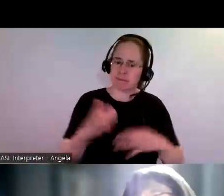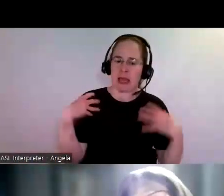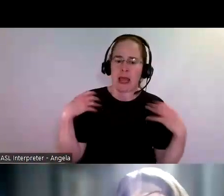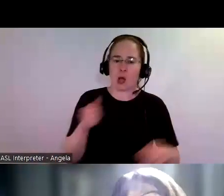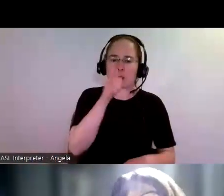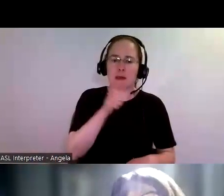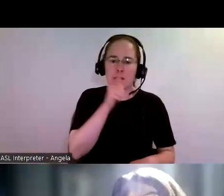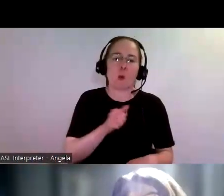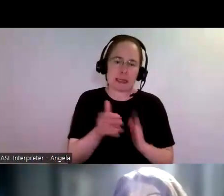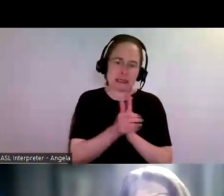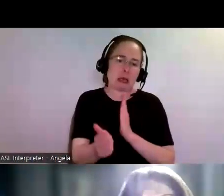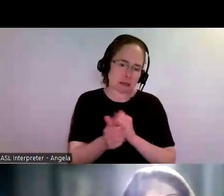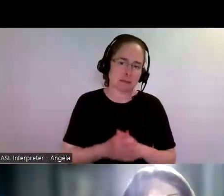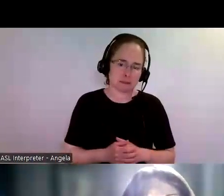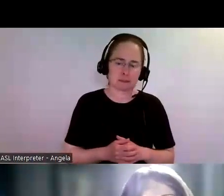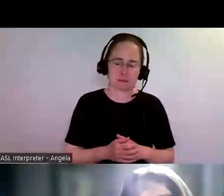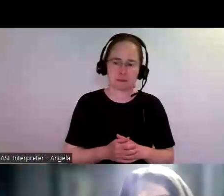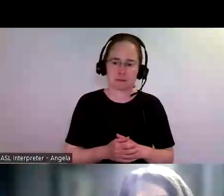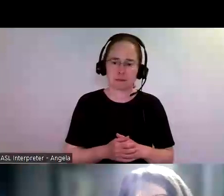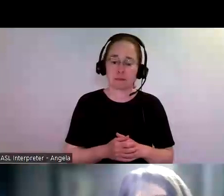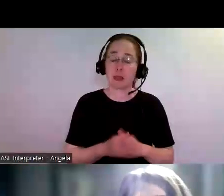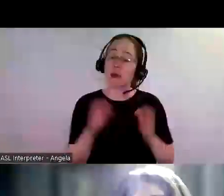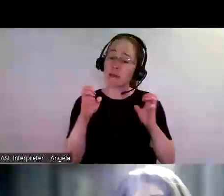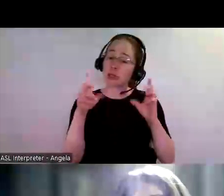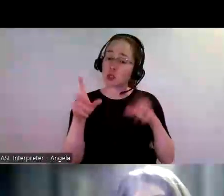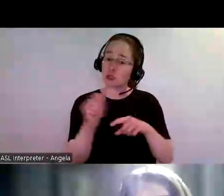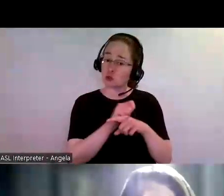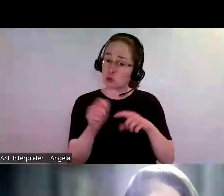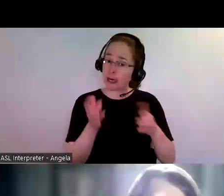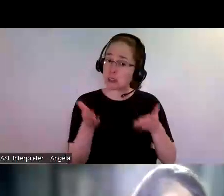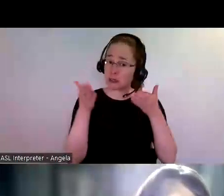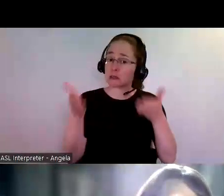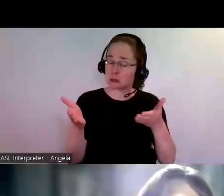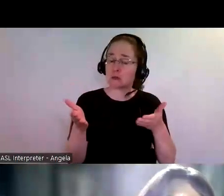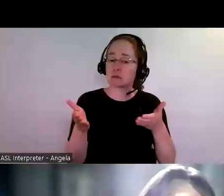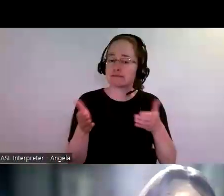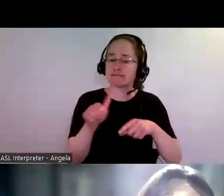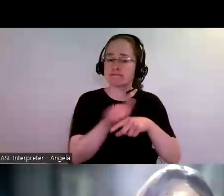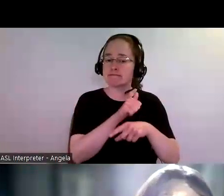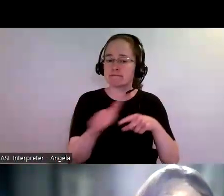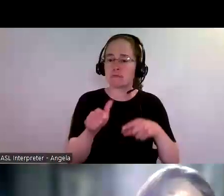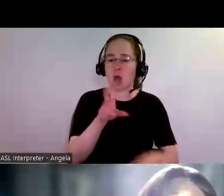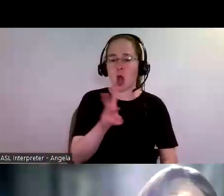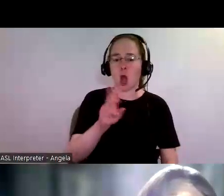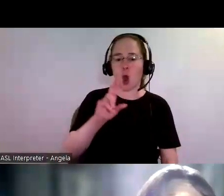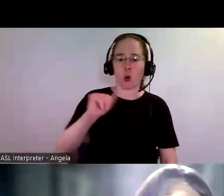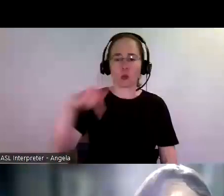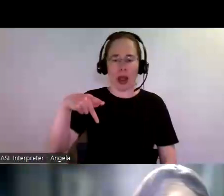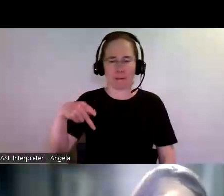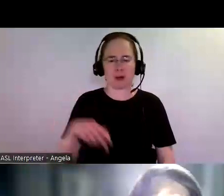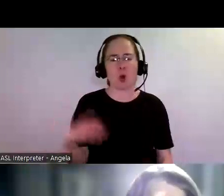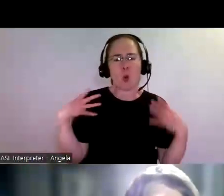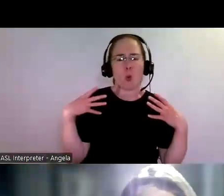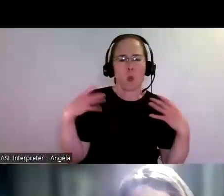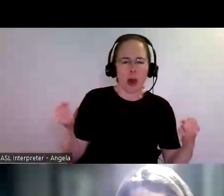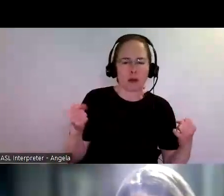skills. So the educational trainings that we do work on are WRAP, which is a Wellness